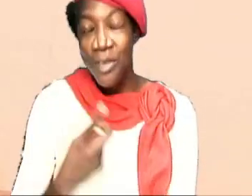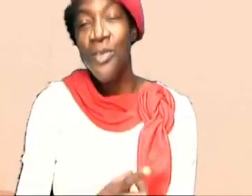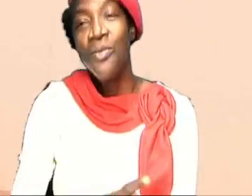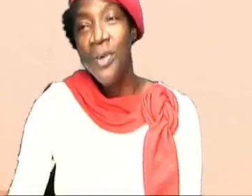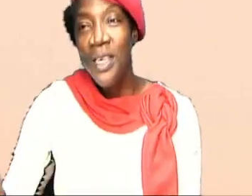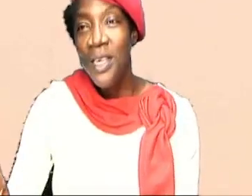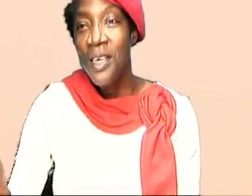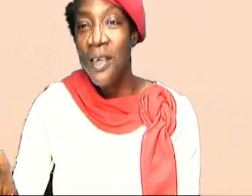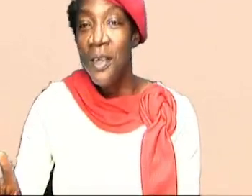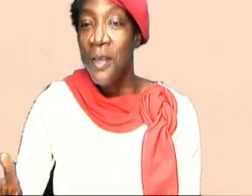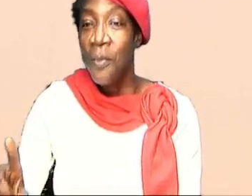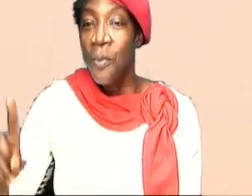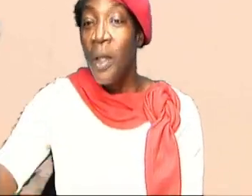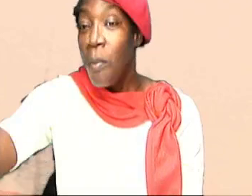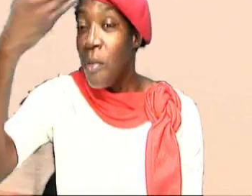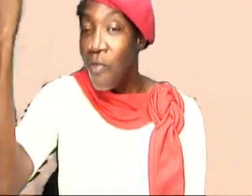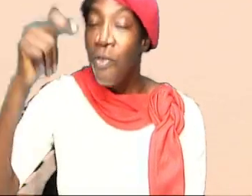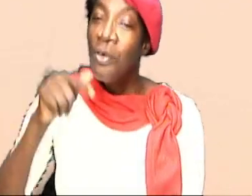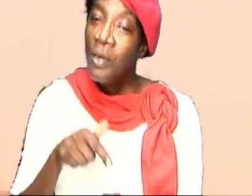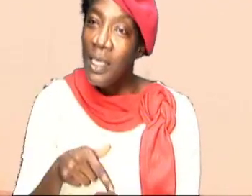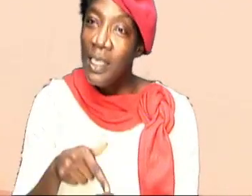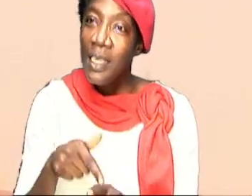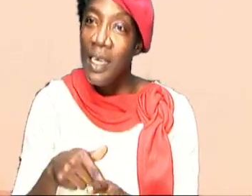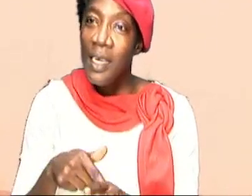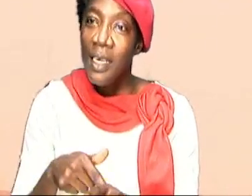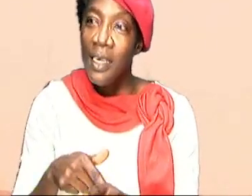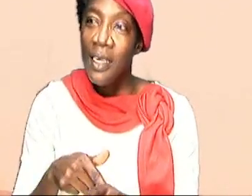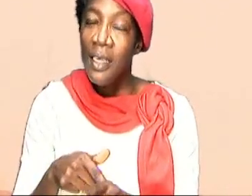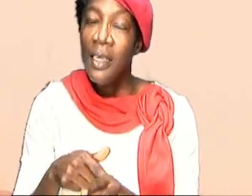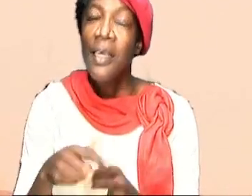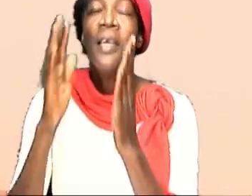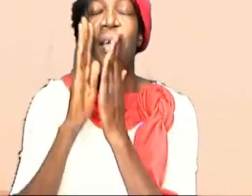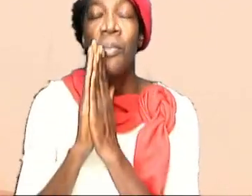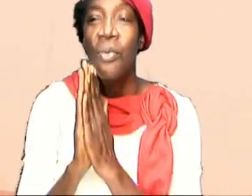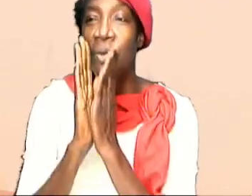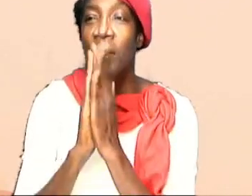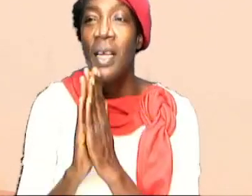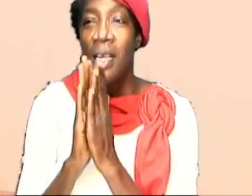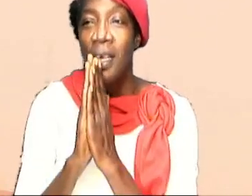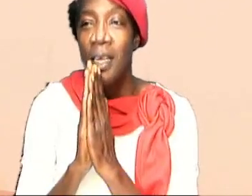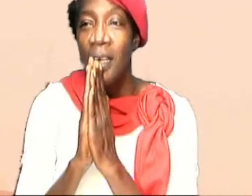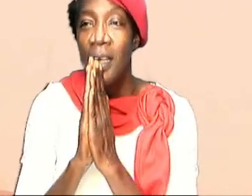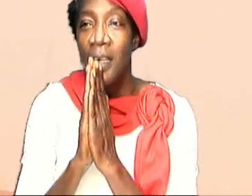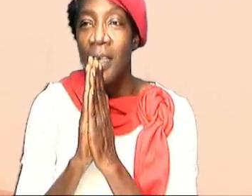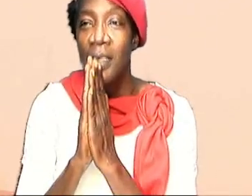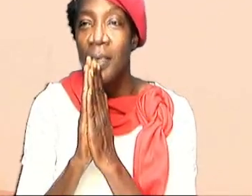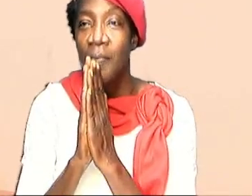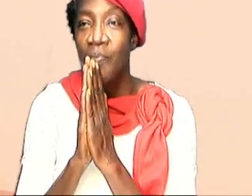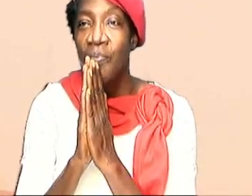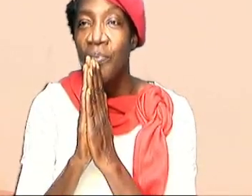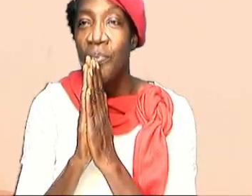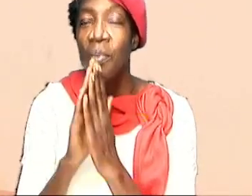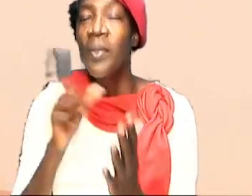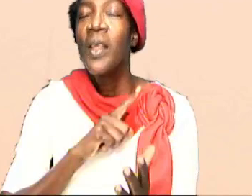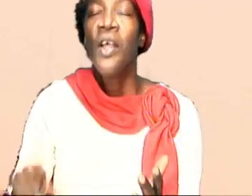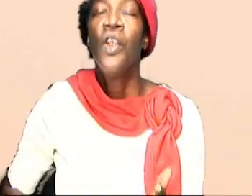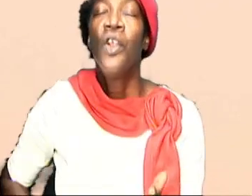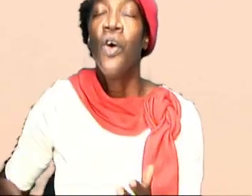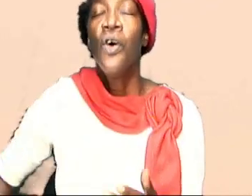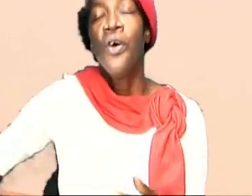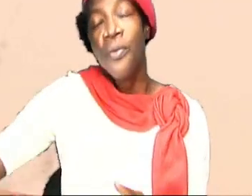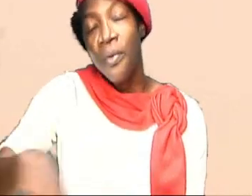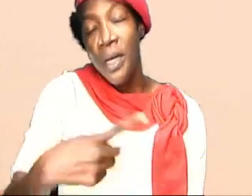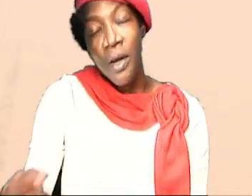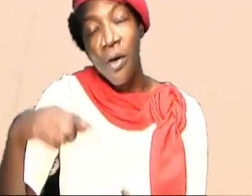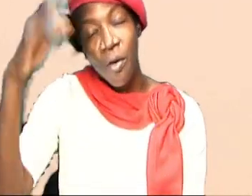before we proceed, let us, you know, breathe a word of prayer, and then we, you know, get into it. Lord, we come